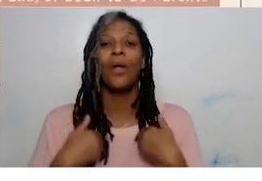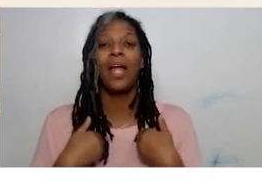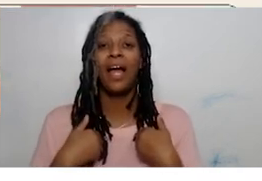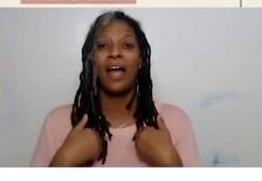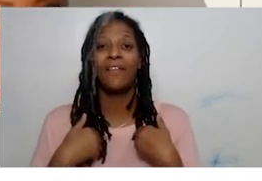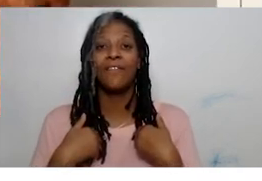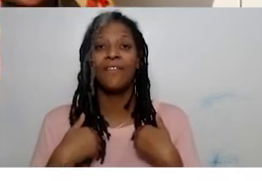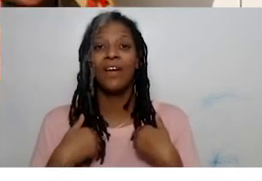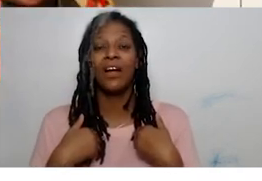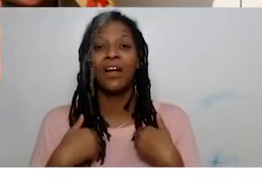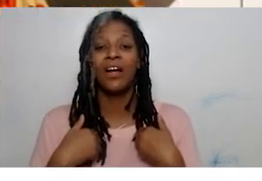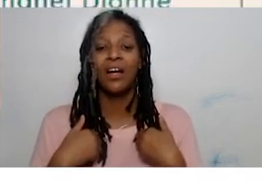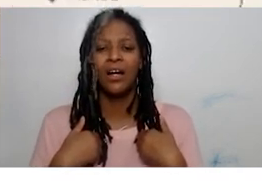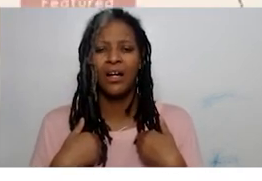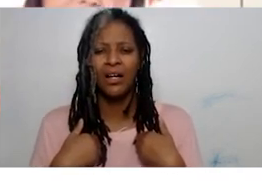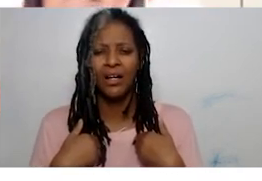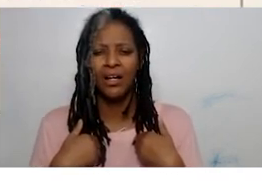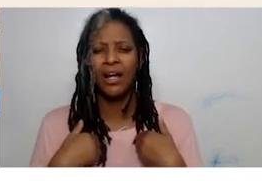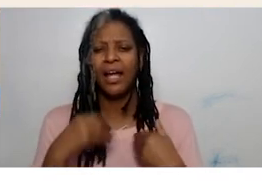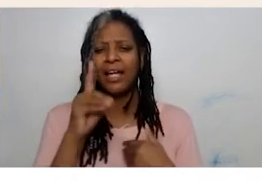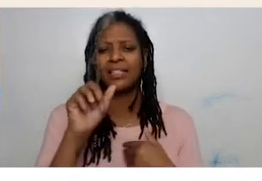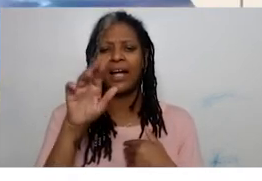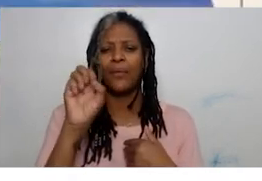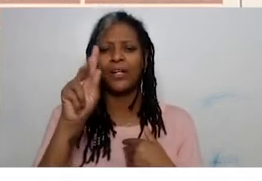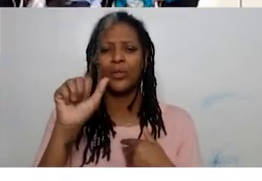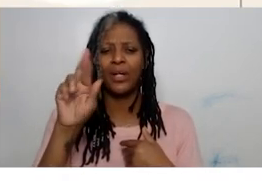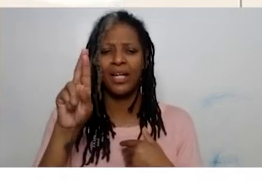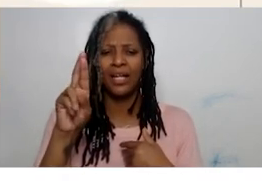called Nurture Forward where we train providers in order to be